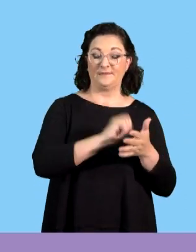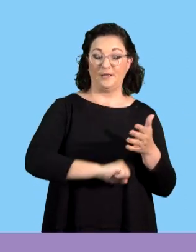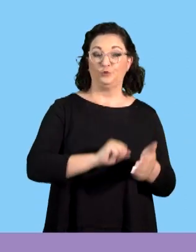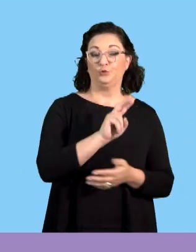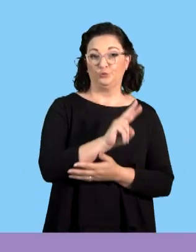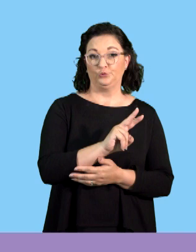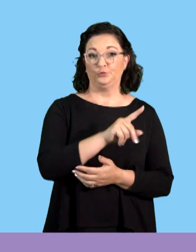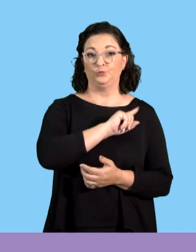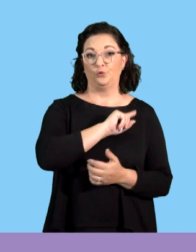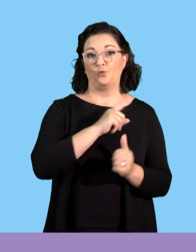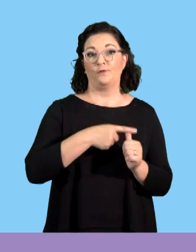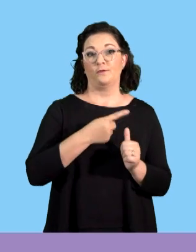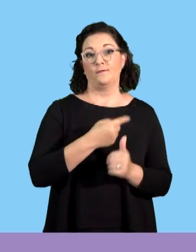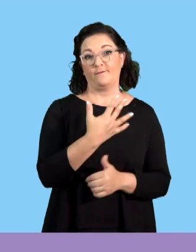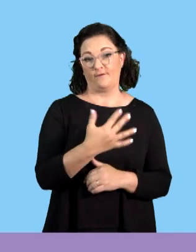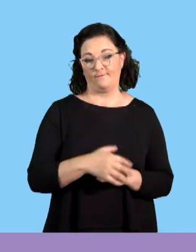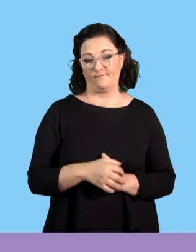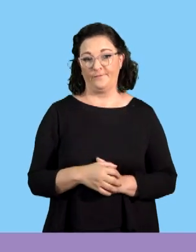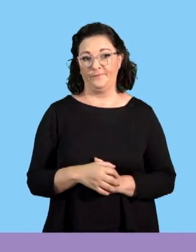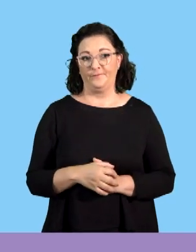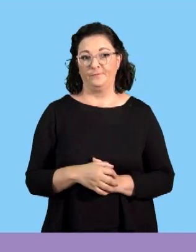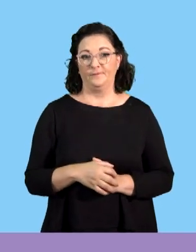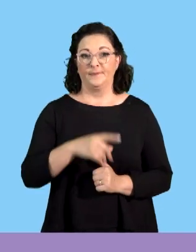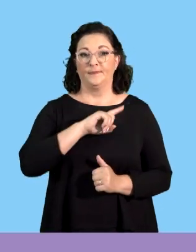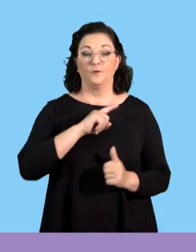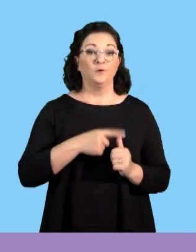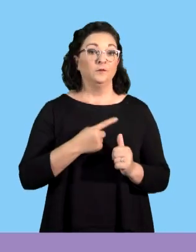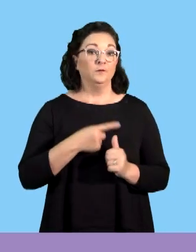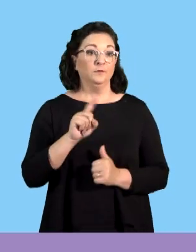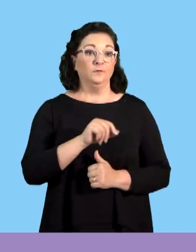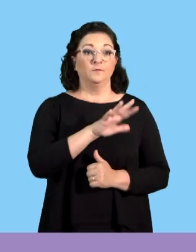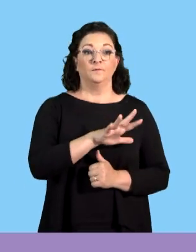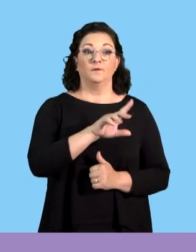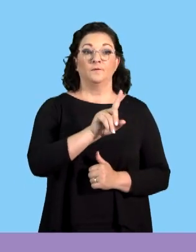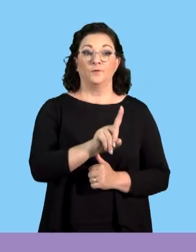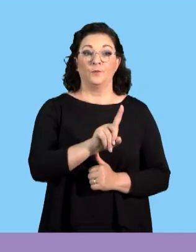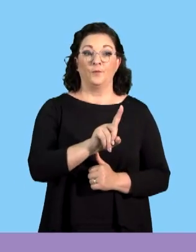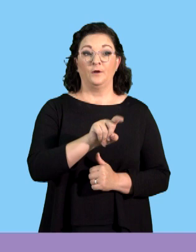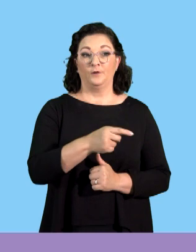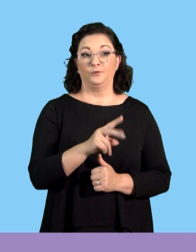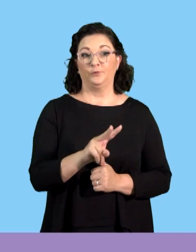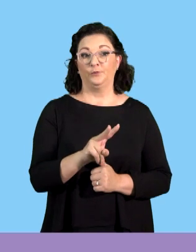2 tens, which will give you 5 tens. And your answer would be